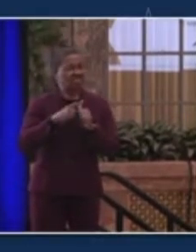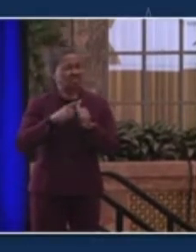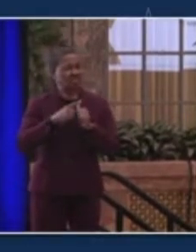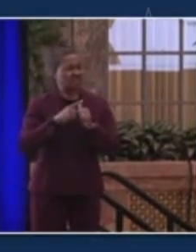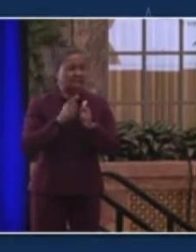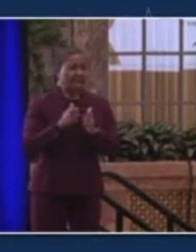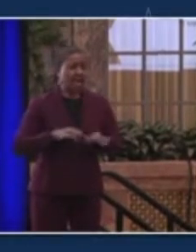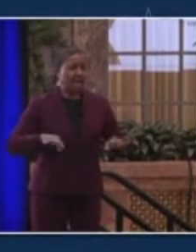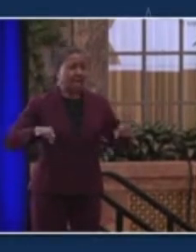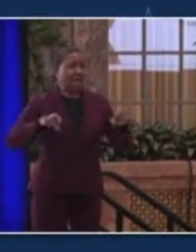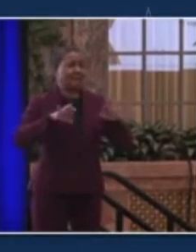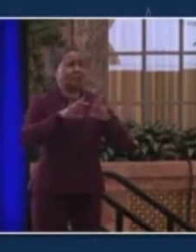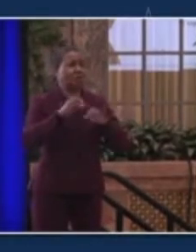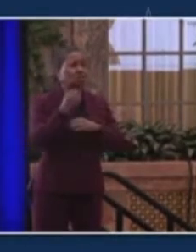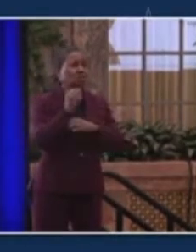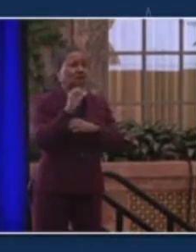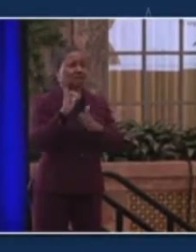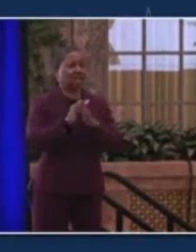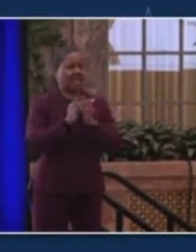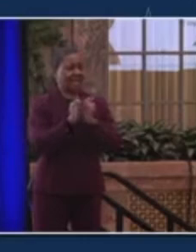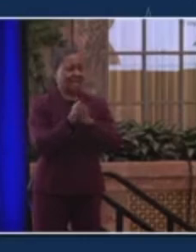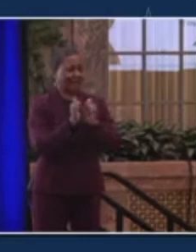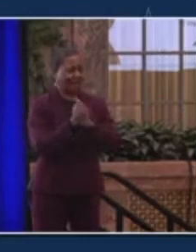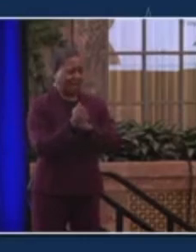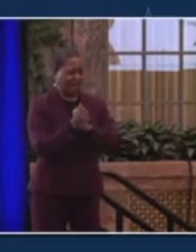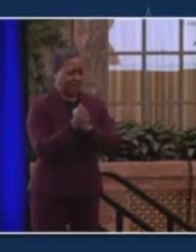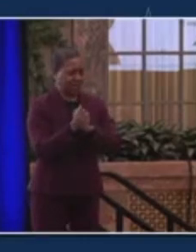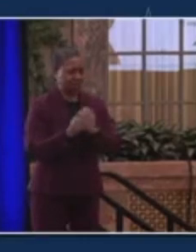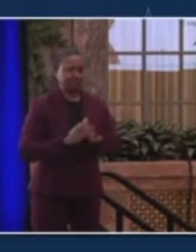major rally of that campaign.